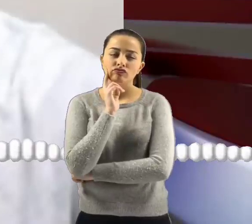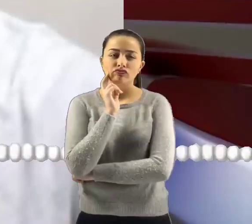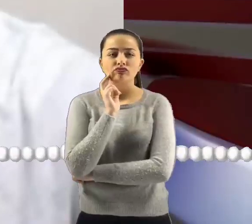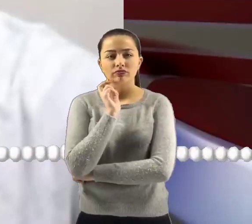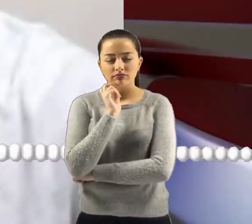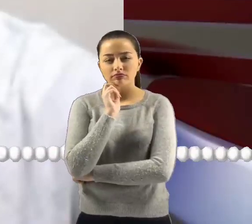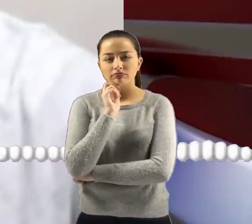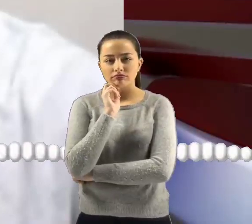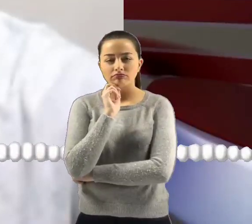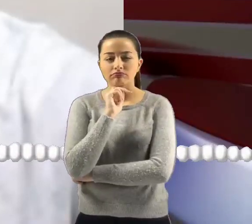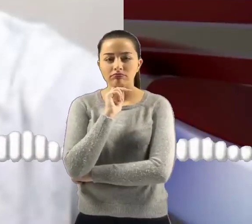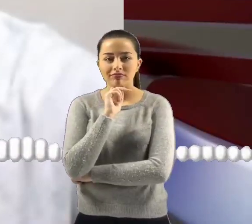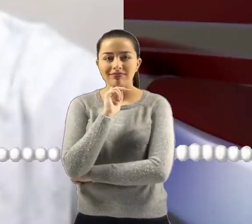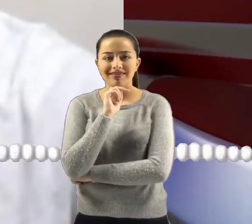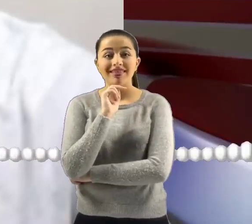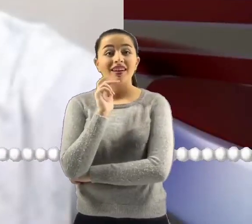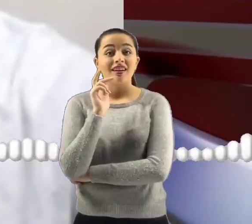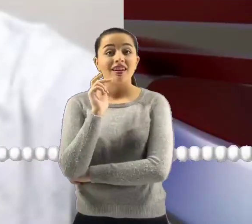kele ebe olileanya ndị Igbo dị